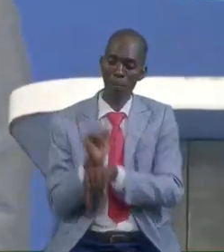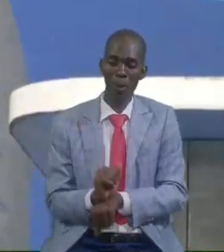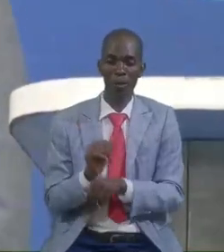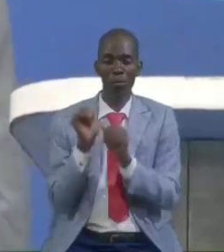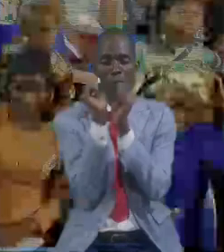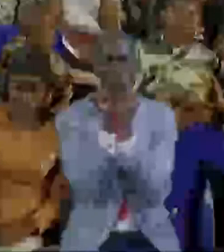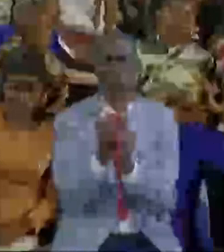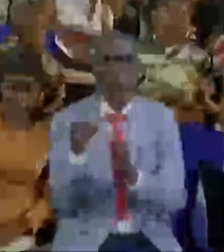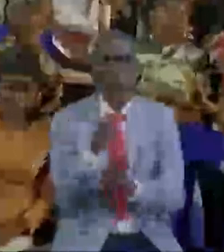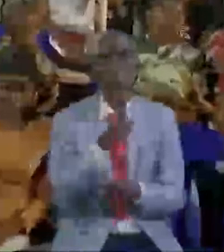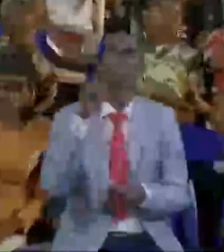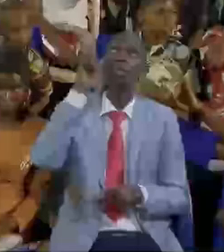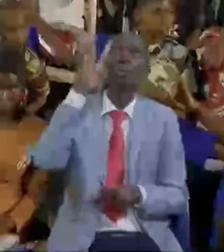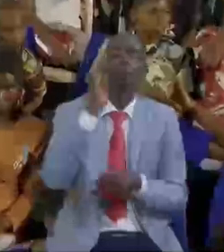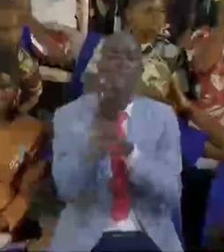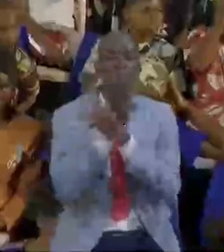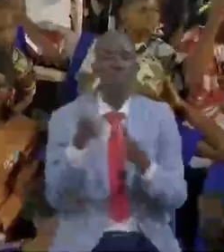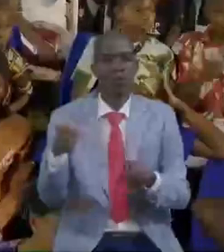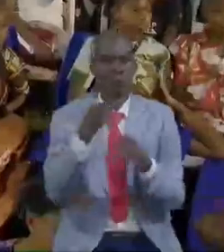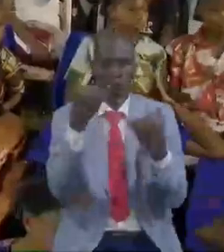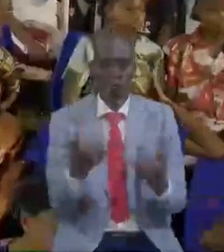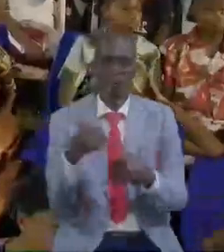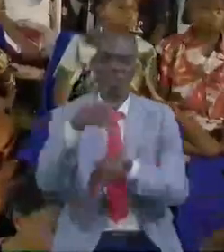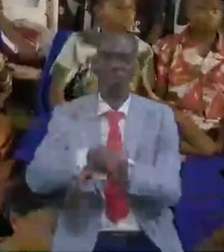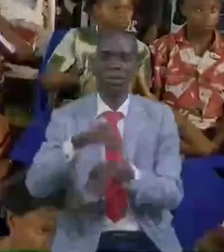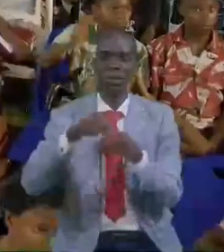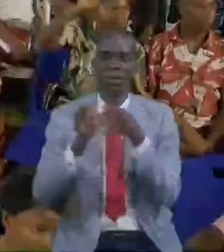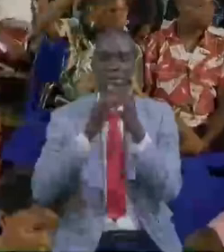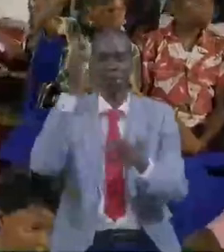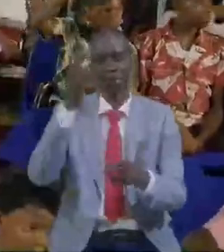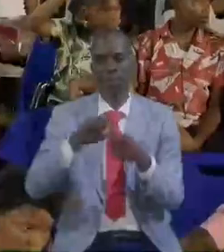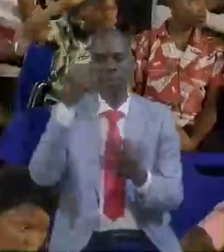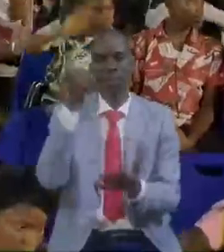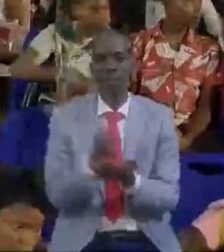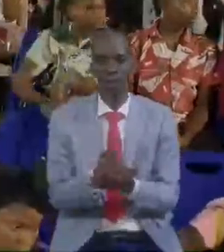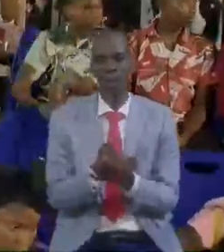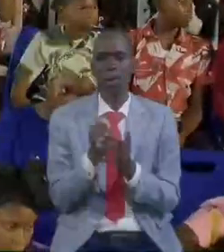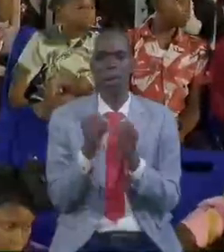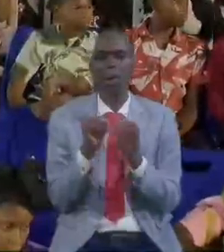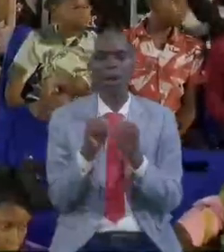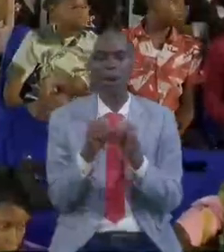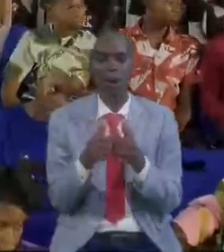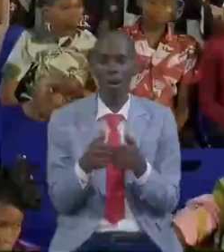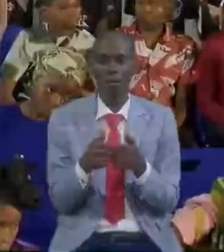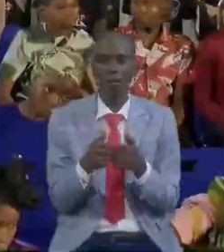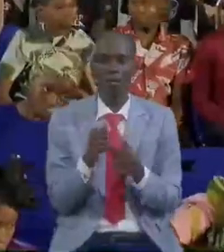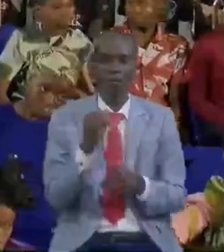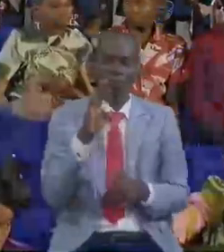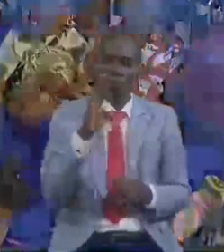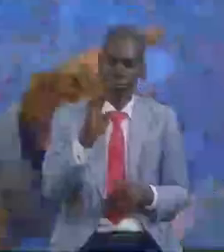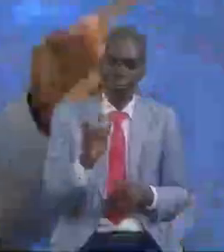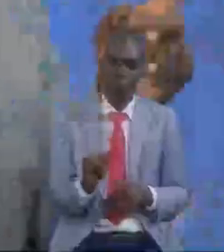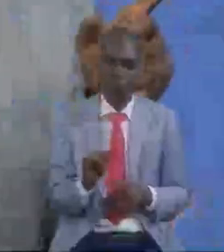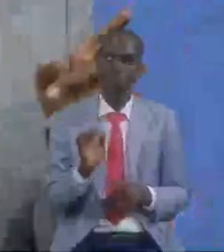you tonight in Jesus' name. How? By